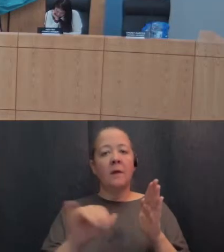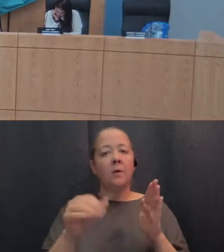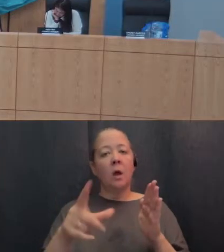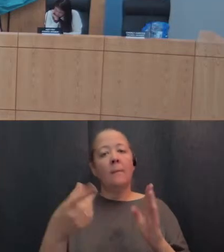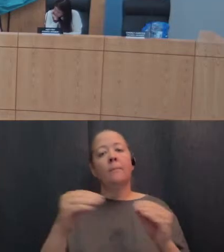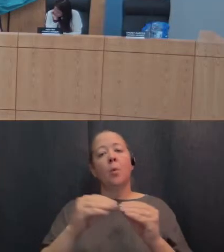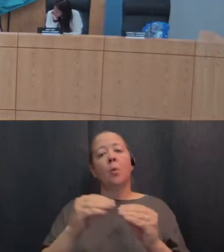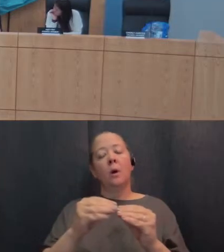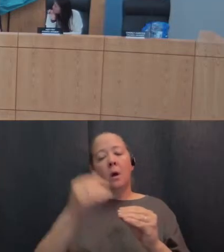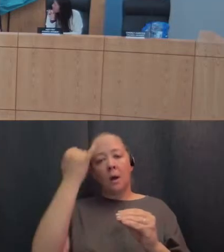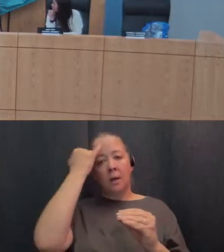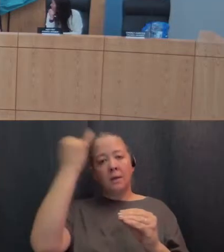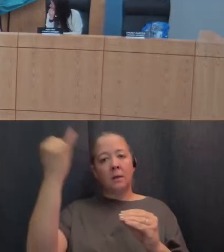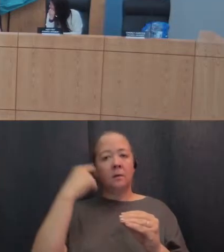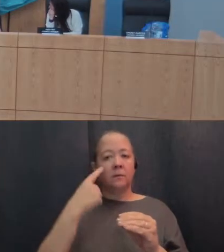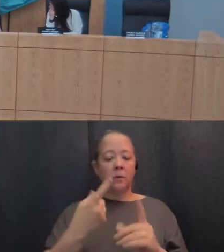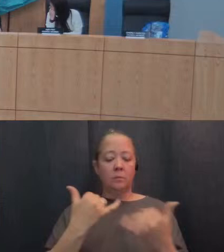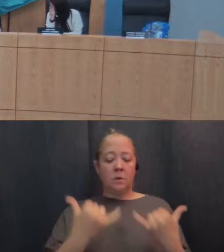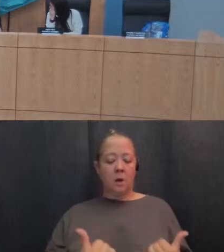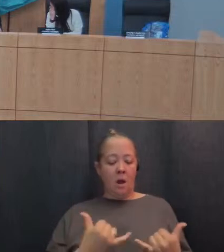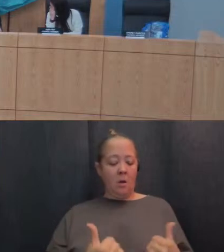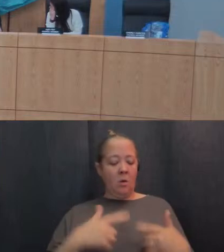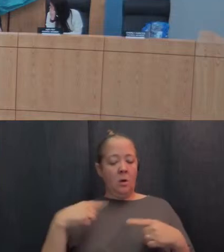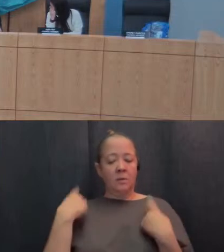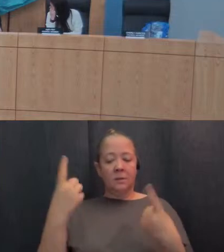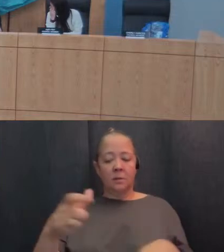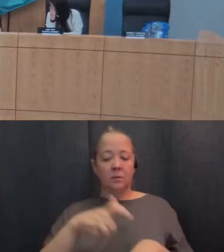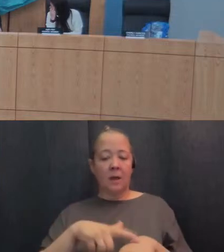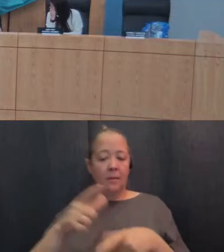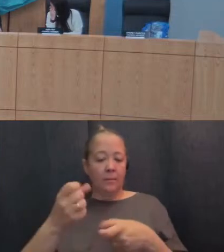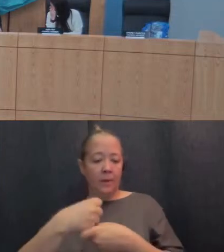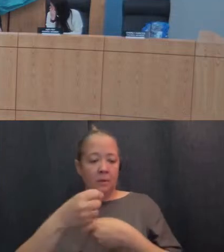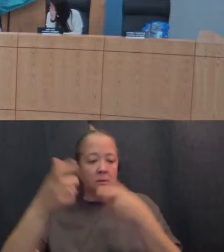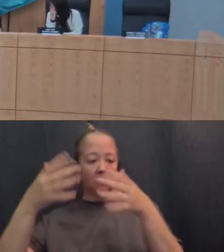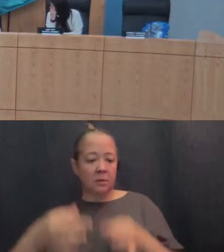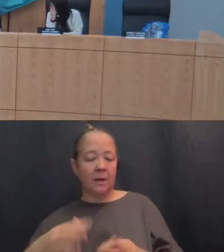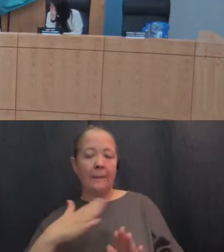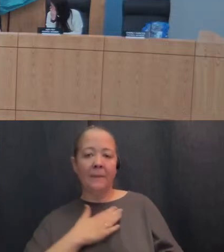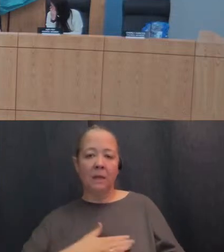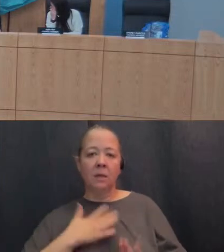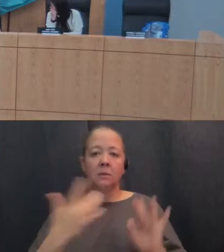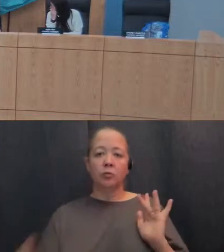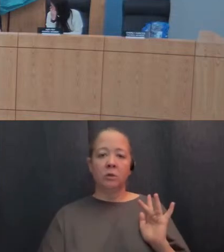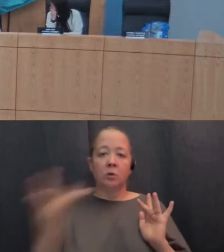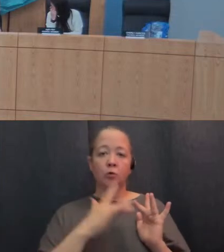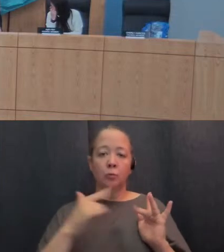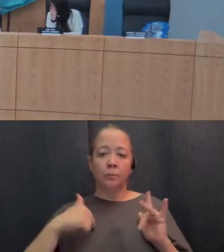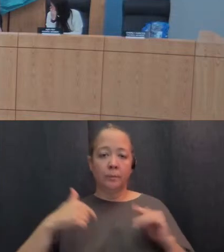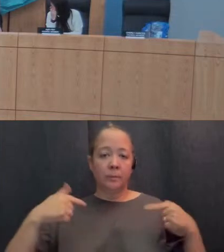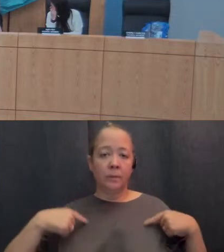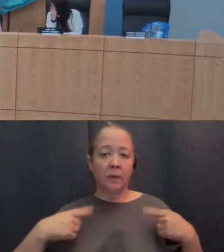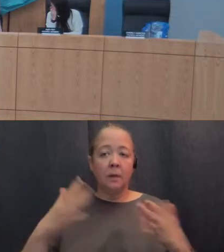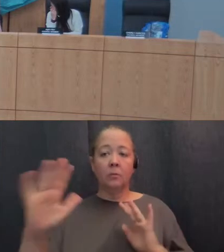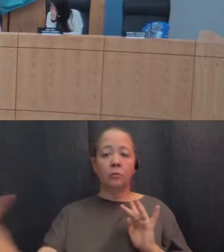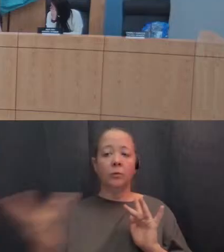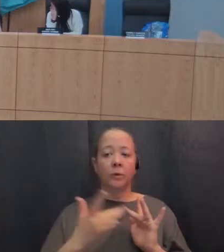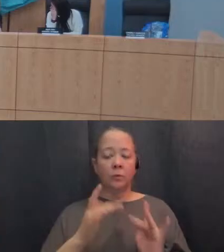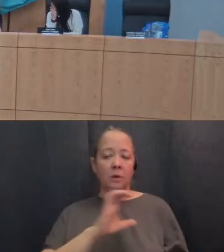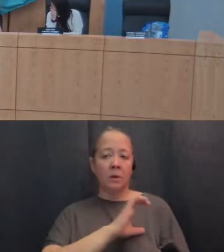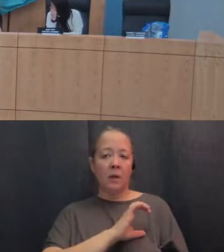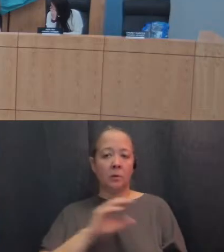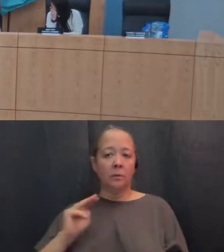need to make a decision, please reach out to me, reach out to your council members. But thank you again for this important issue. I yield